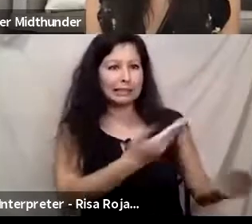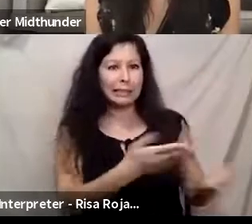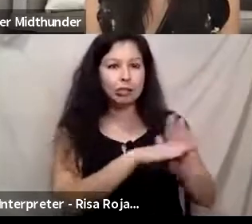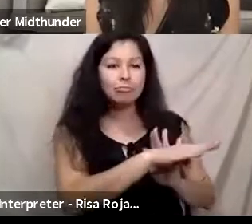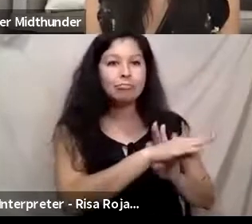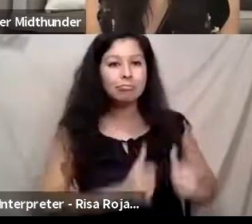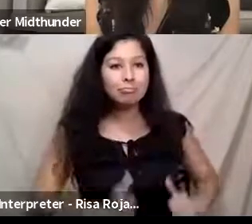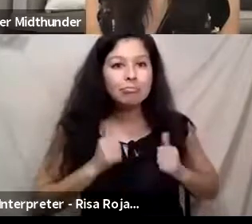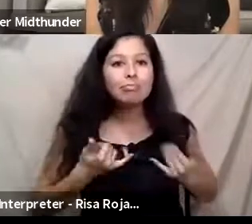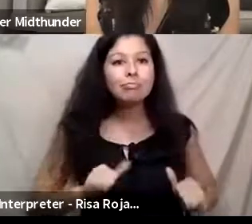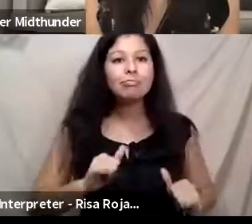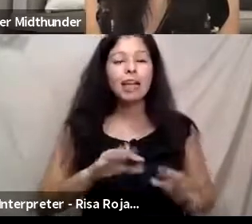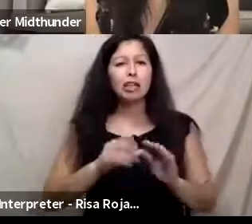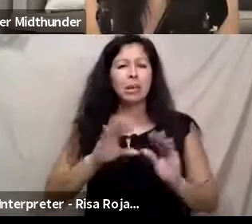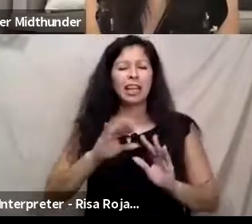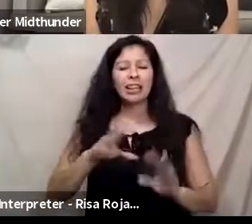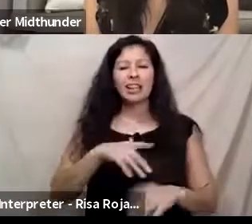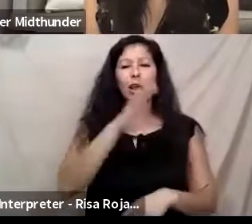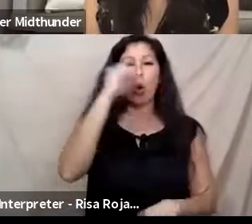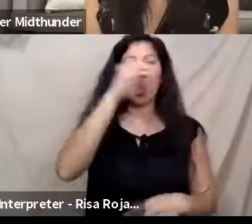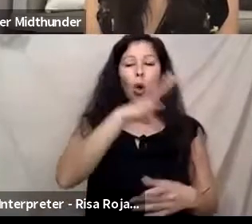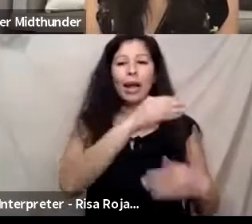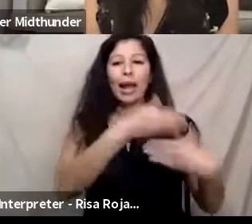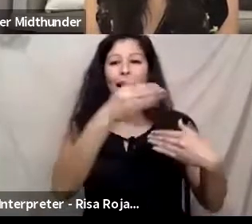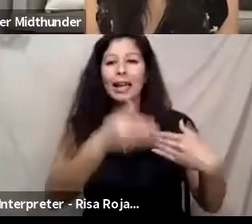and surviving. Today's panel